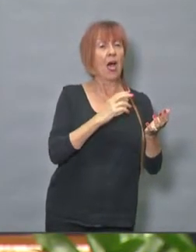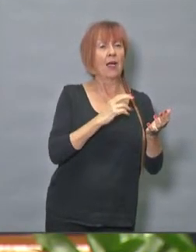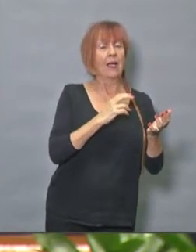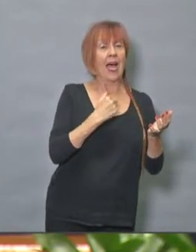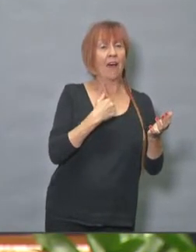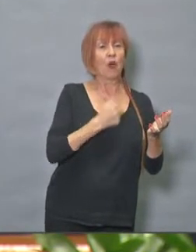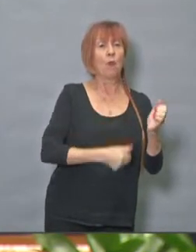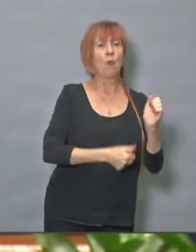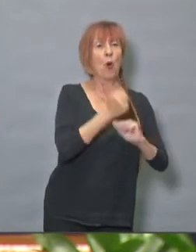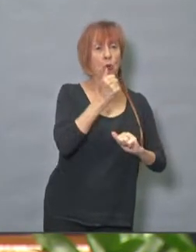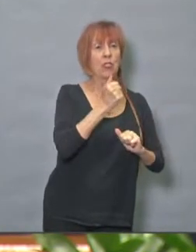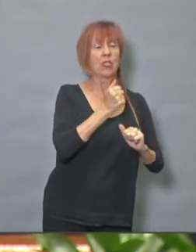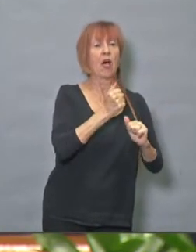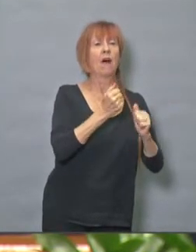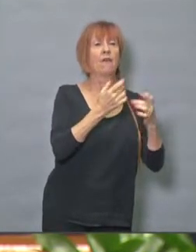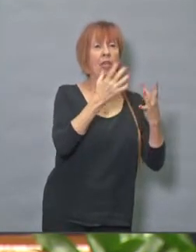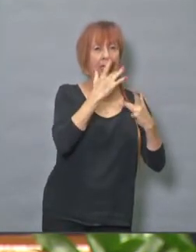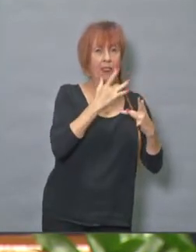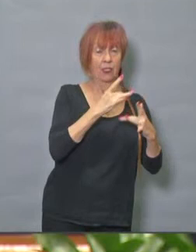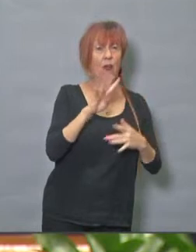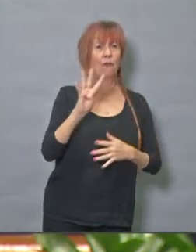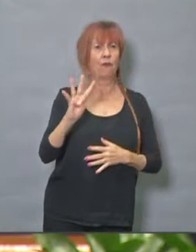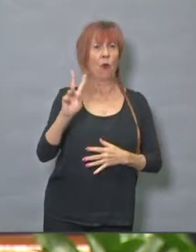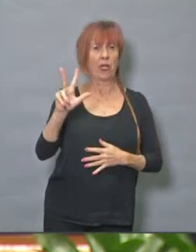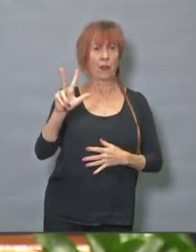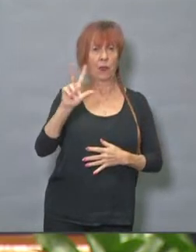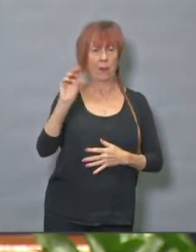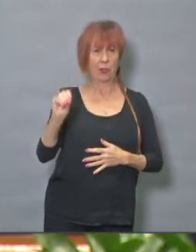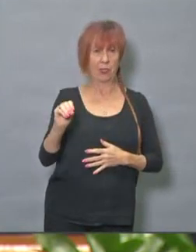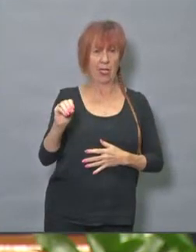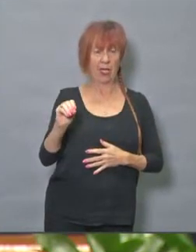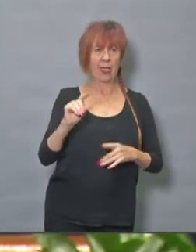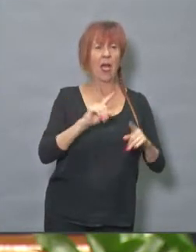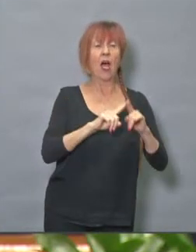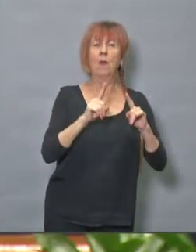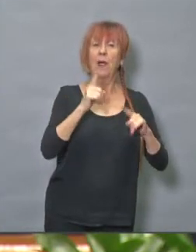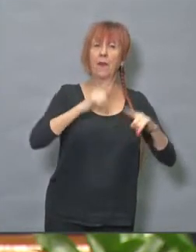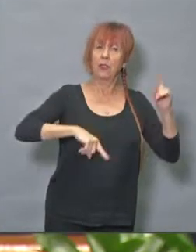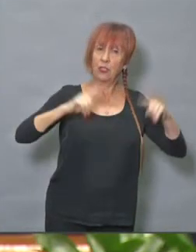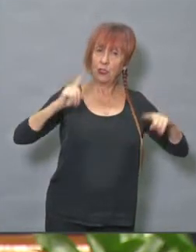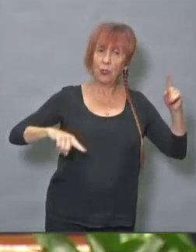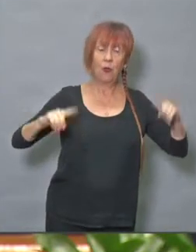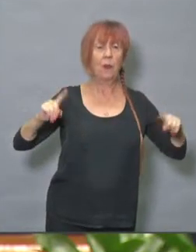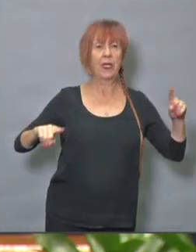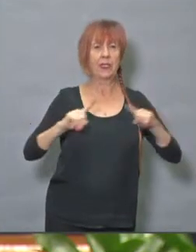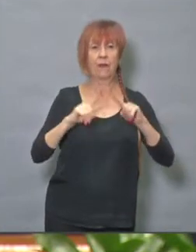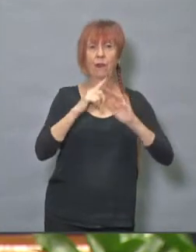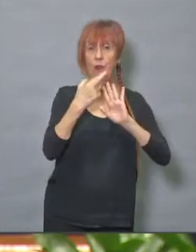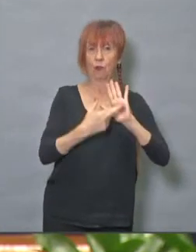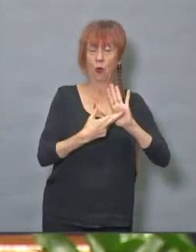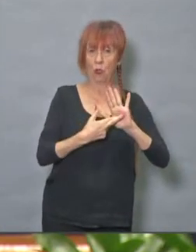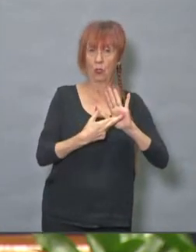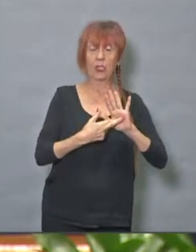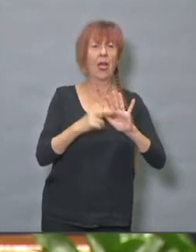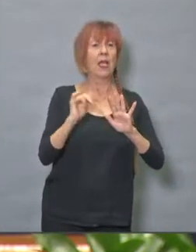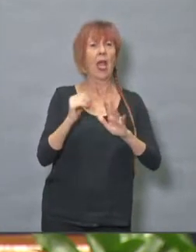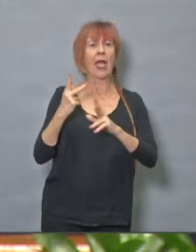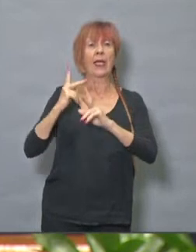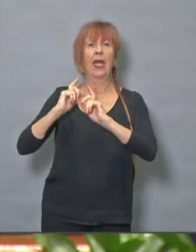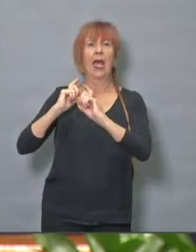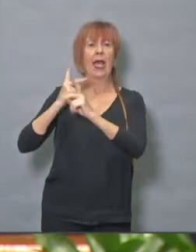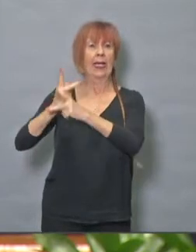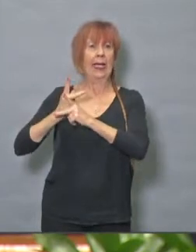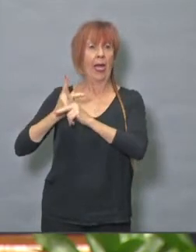cases, 43%, although there are cases identified among the range of occupational roles. This includes